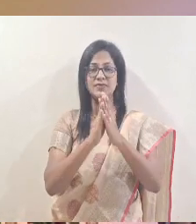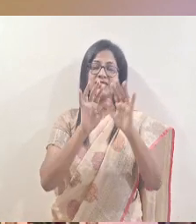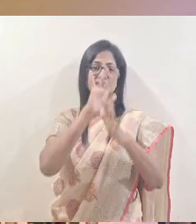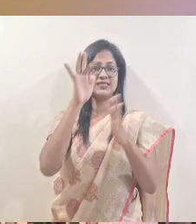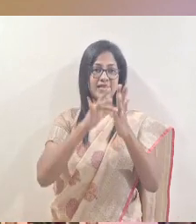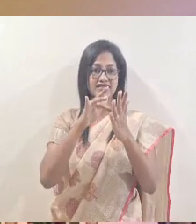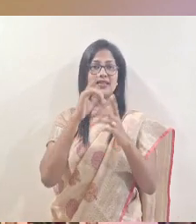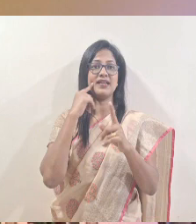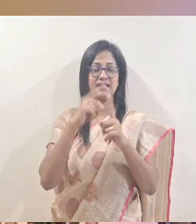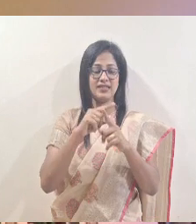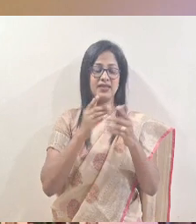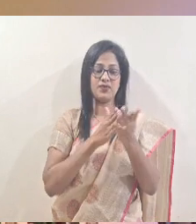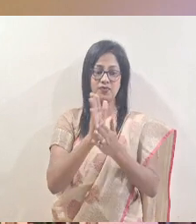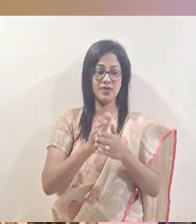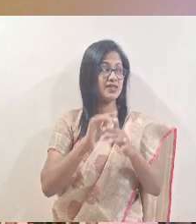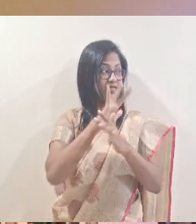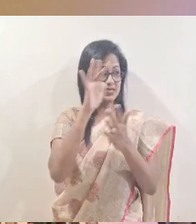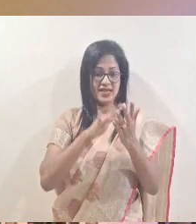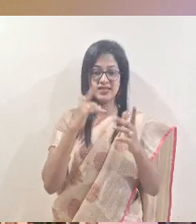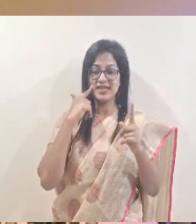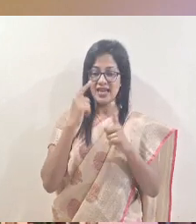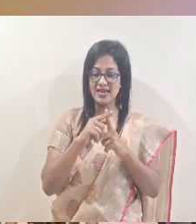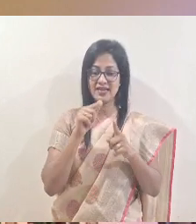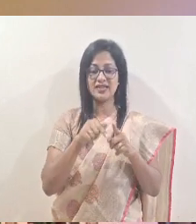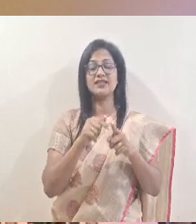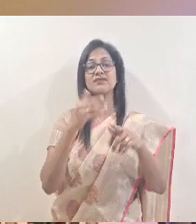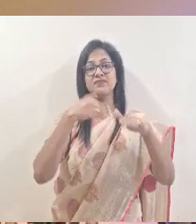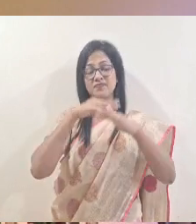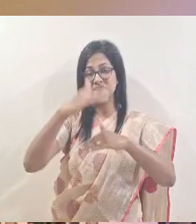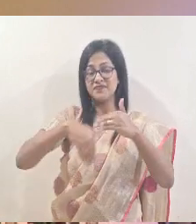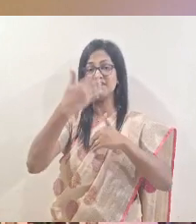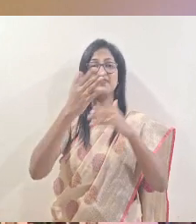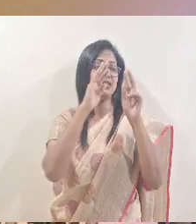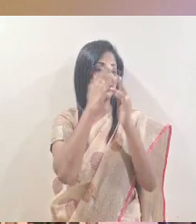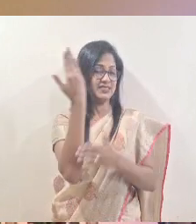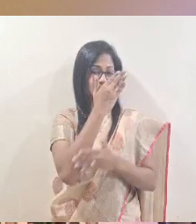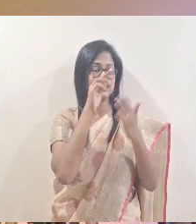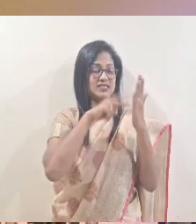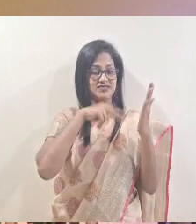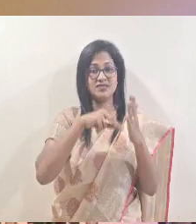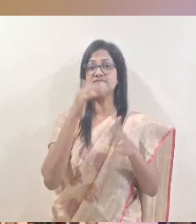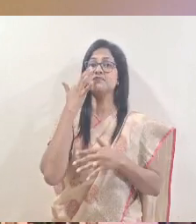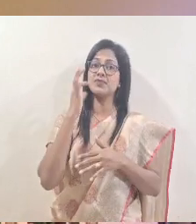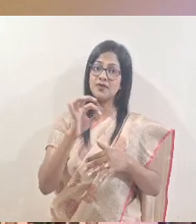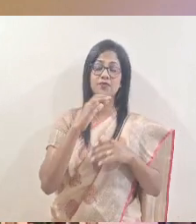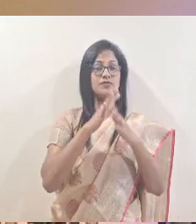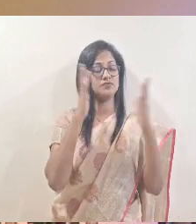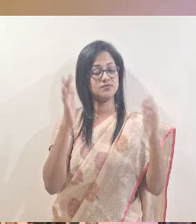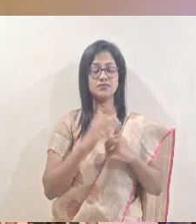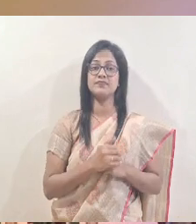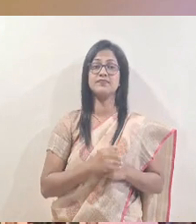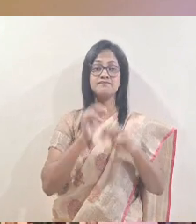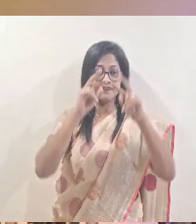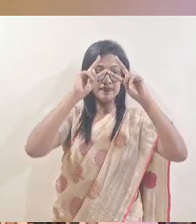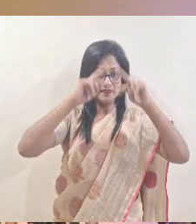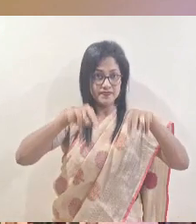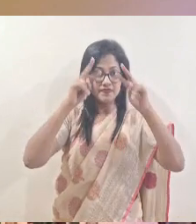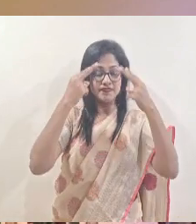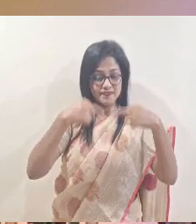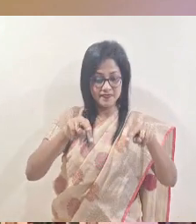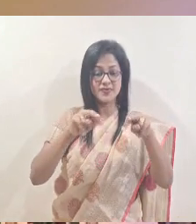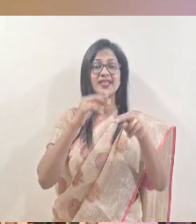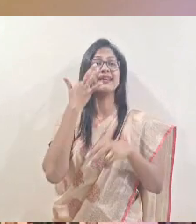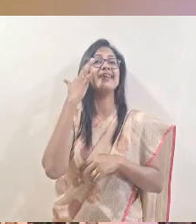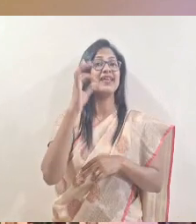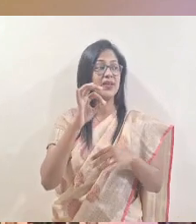measure. And specifically, between a centrality has been identified in the literature in the past to be very important, so as to reflect the